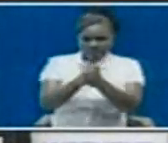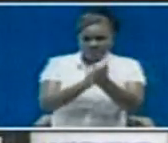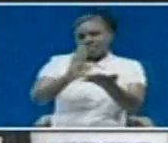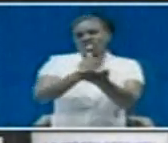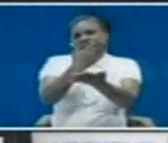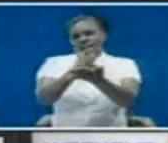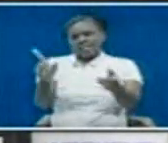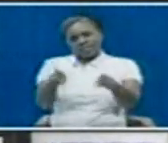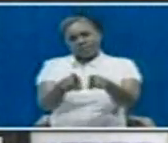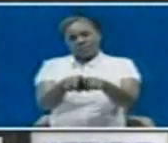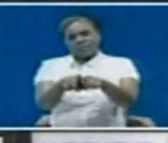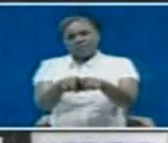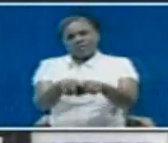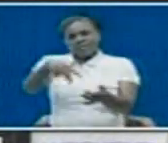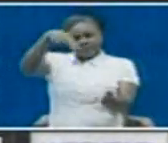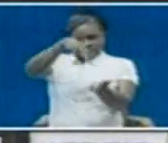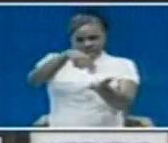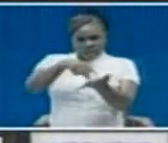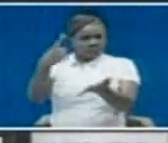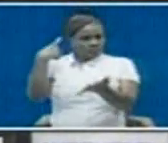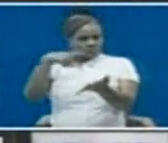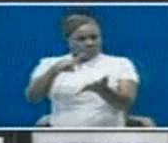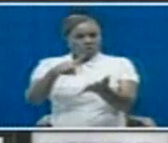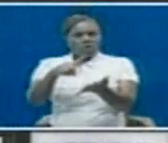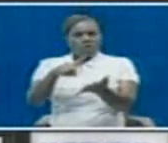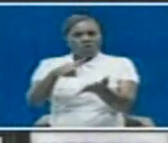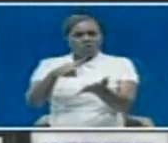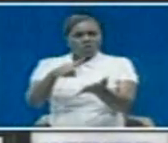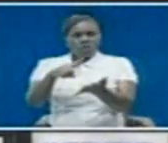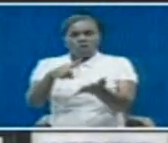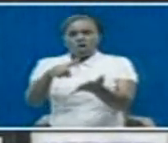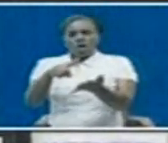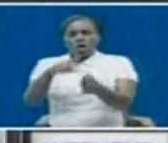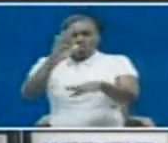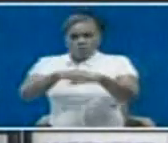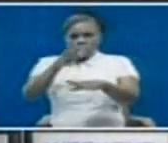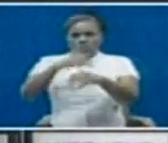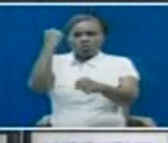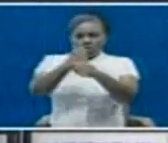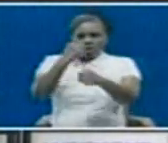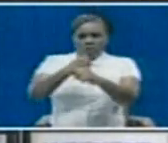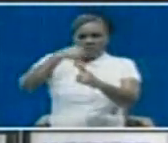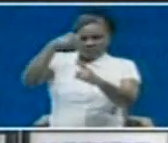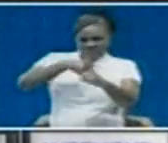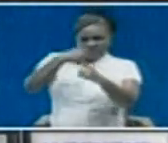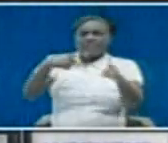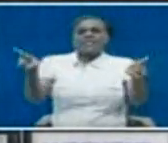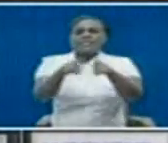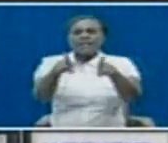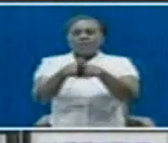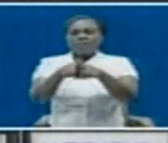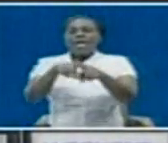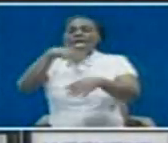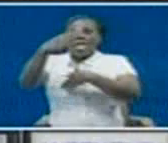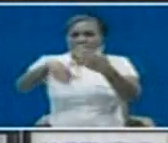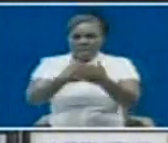shared. We stand for the wellness of this noble career, and we'll fight for it in